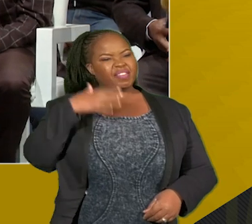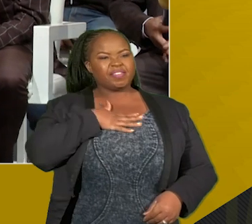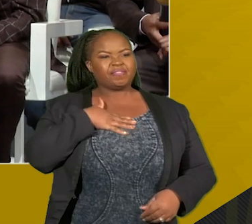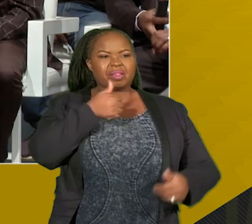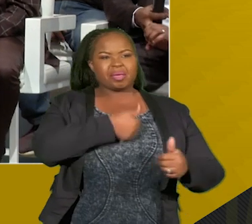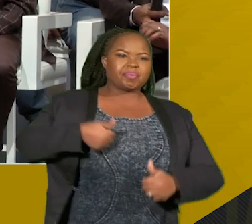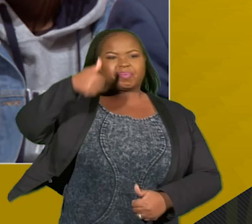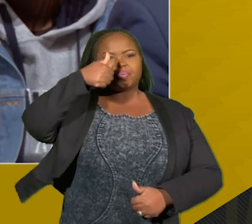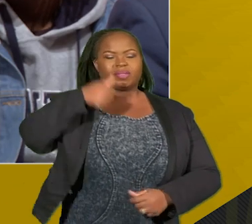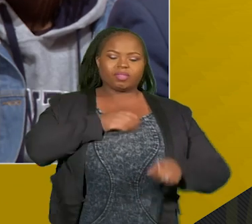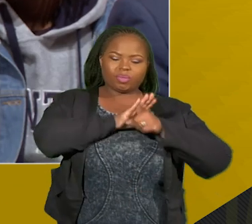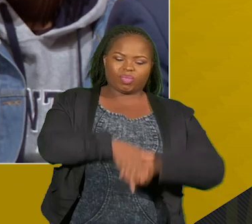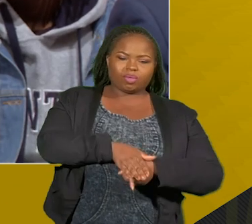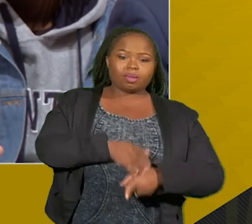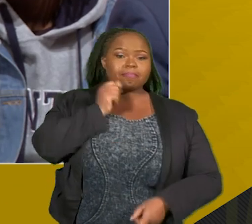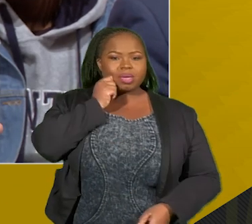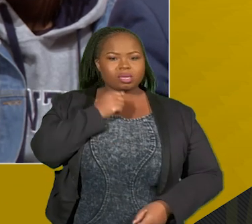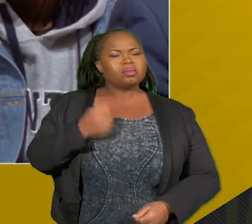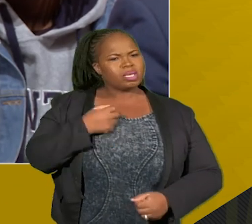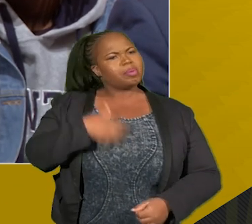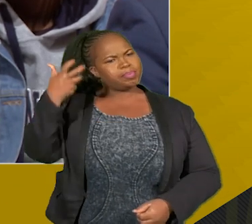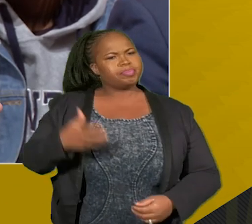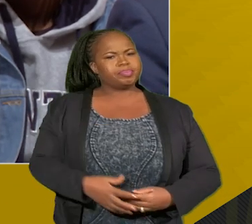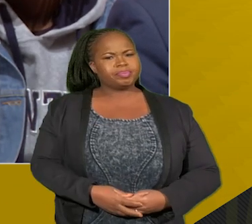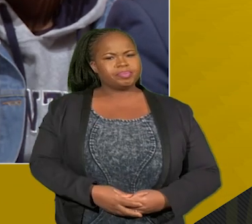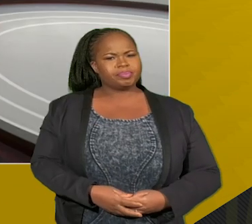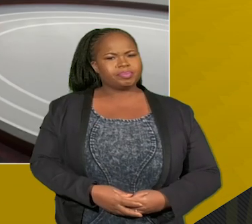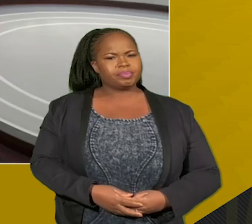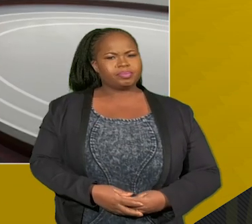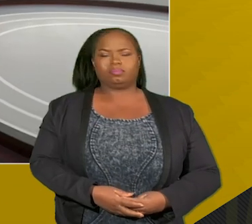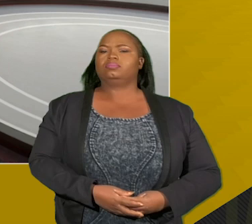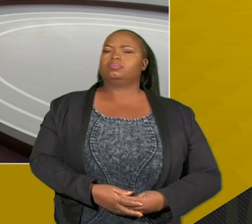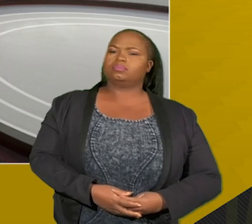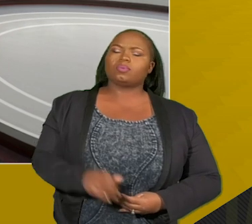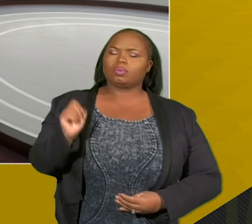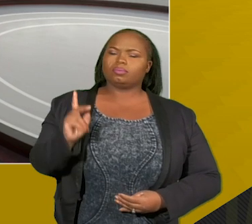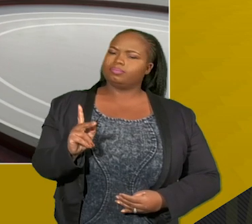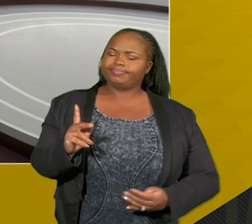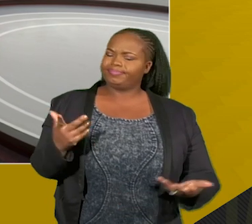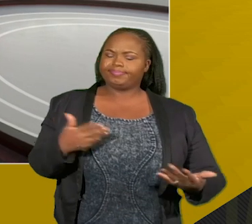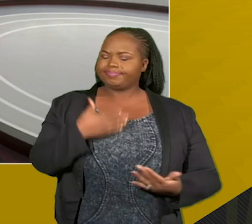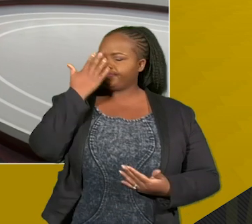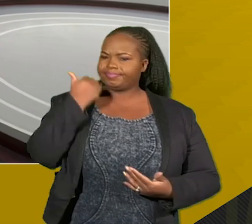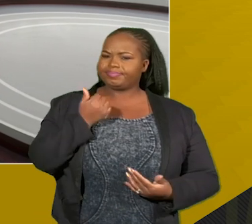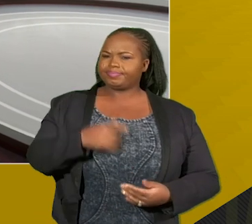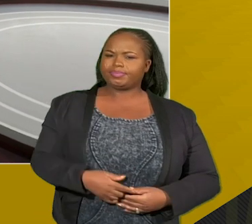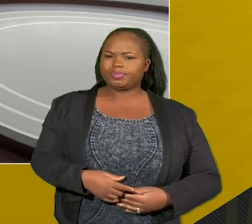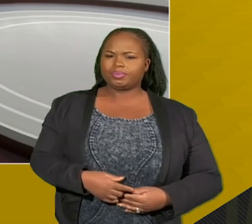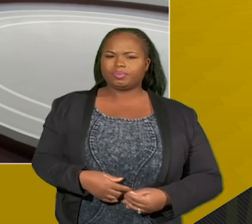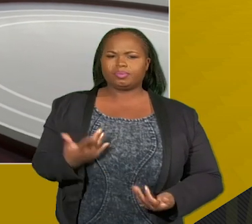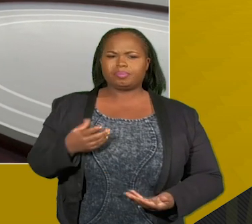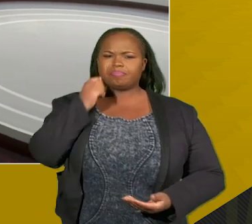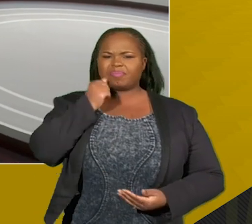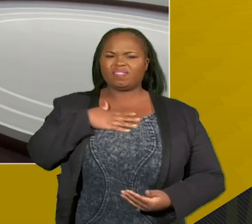we sort of like undermine a man, and it makes me angry. I don't know, maybe I'll find out ngokuhamba kohlelo ukuthi what is it that enga undermine